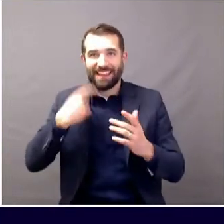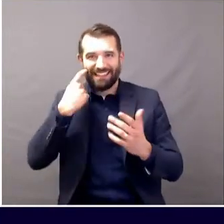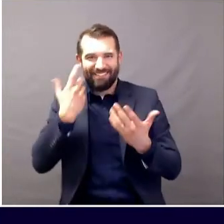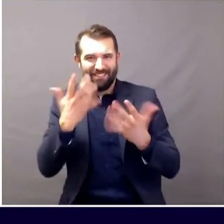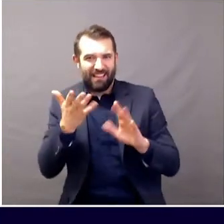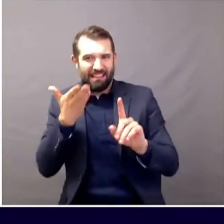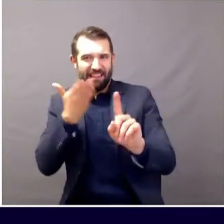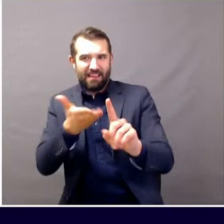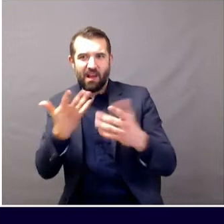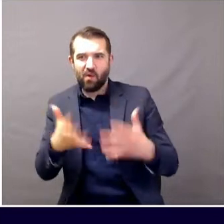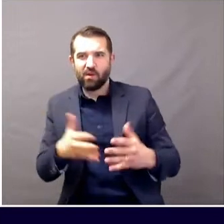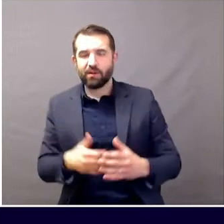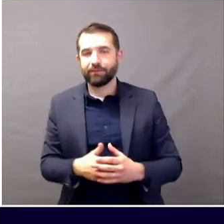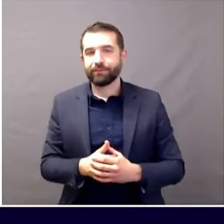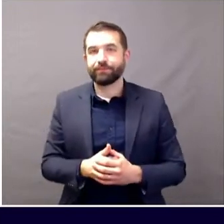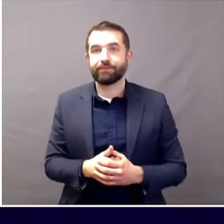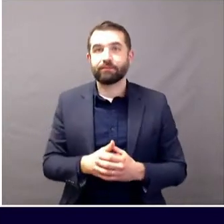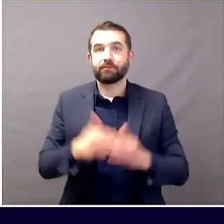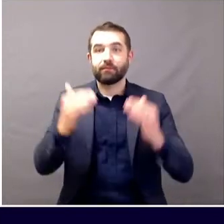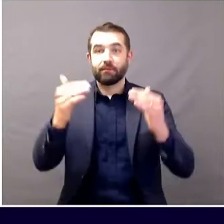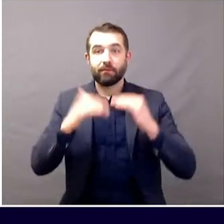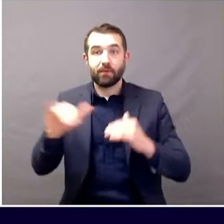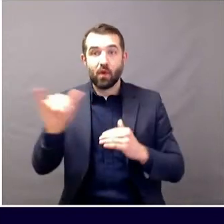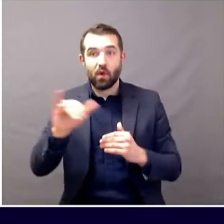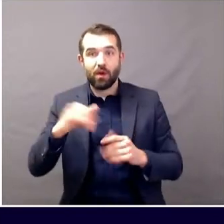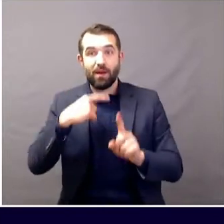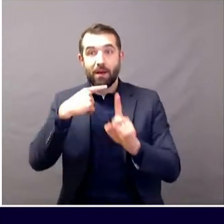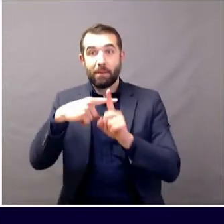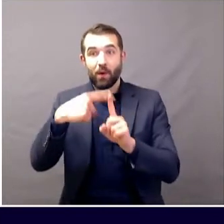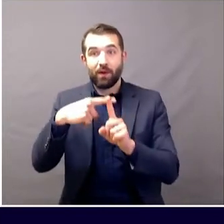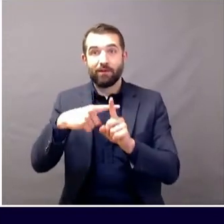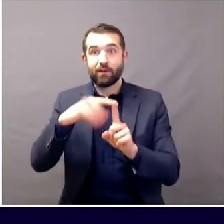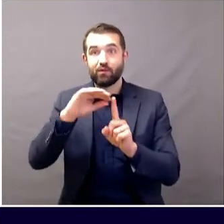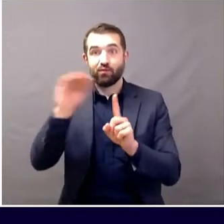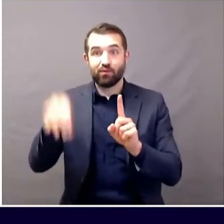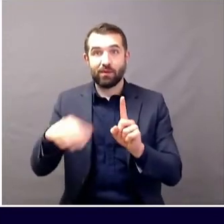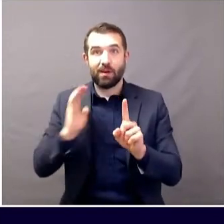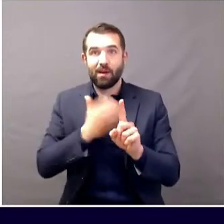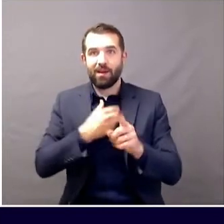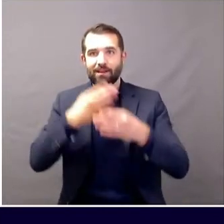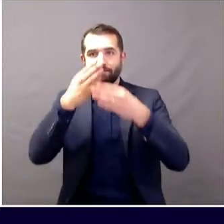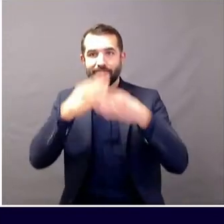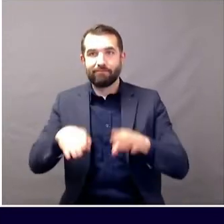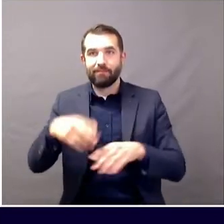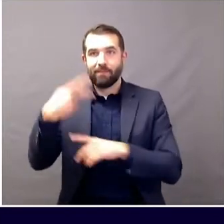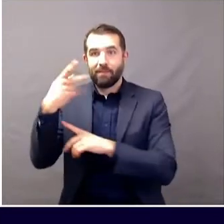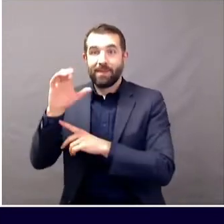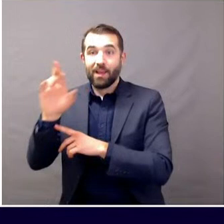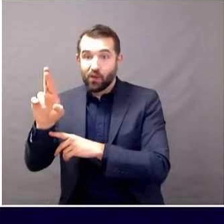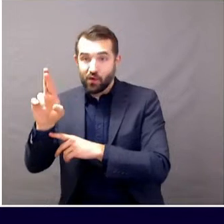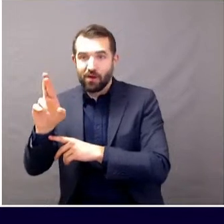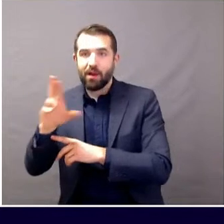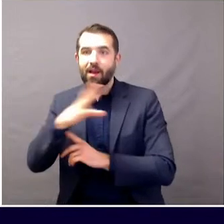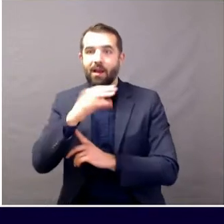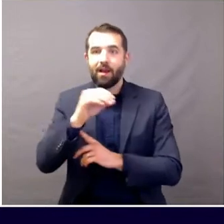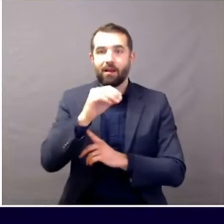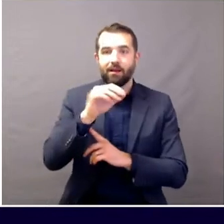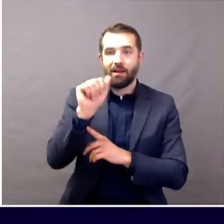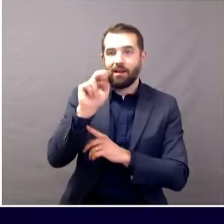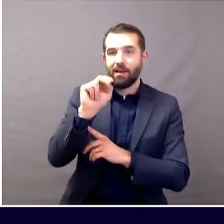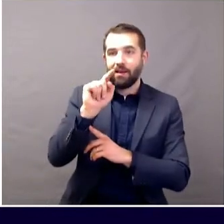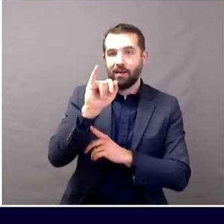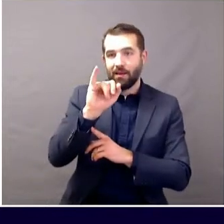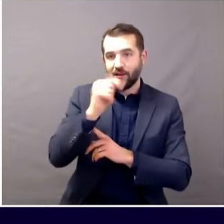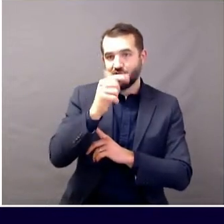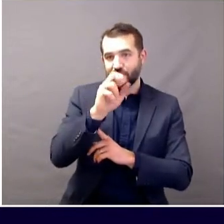rate, as I've done previously, by PCR as well as antigen. Even though they are both markers of